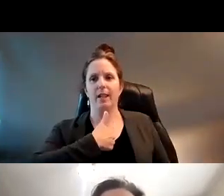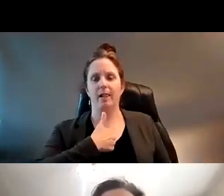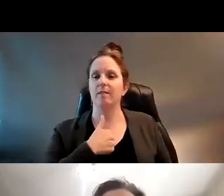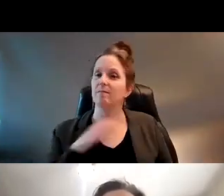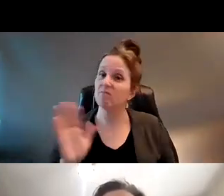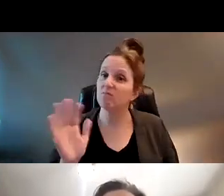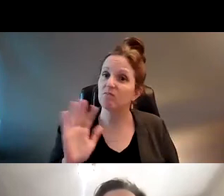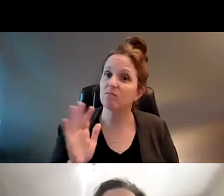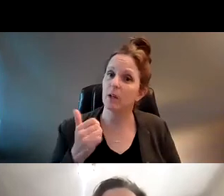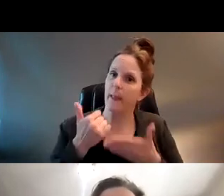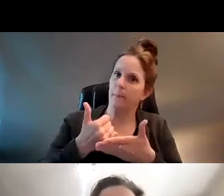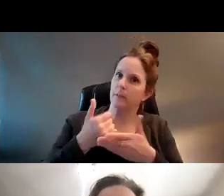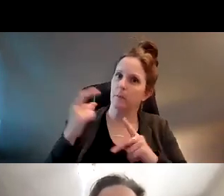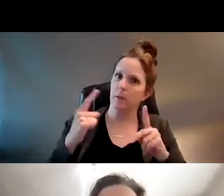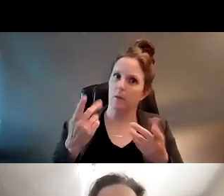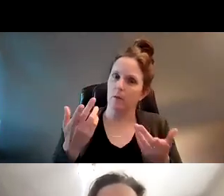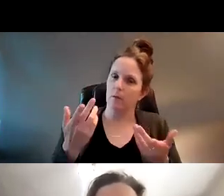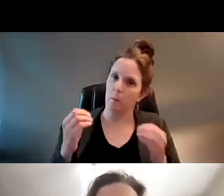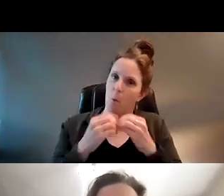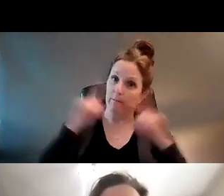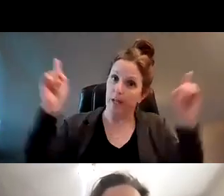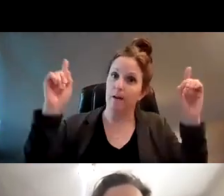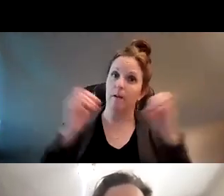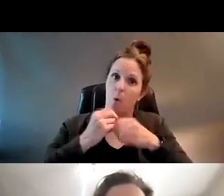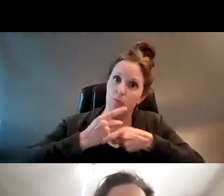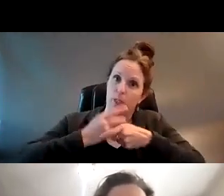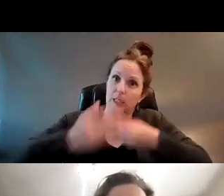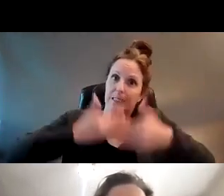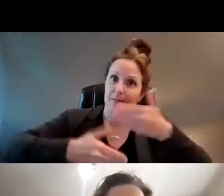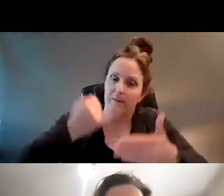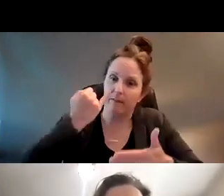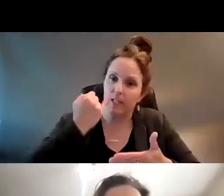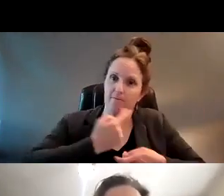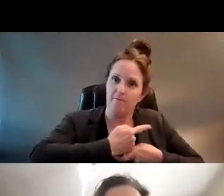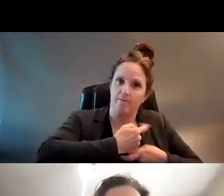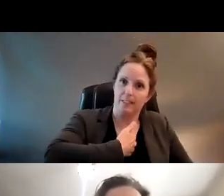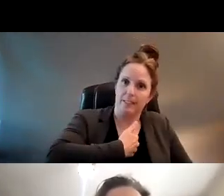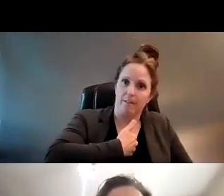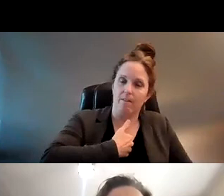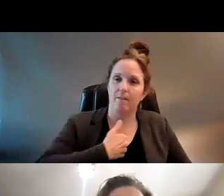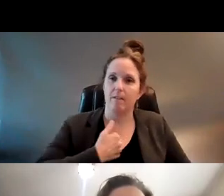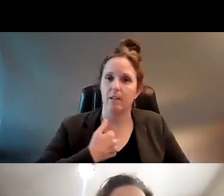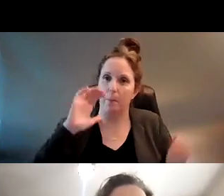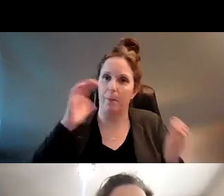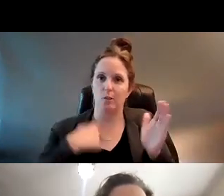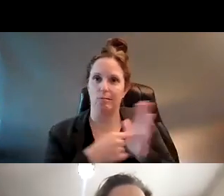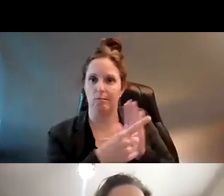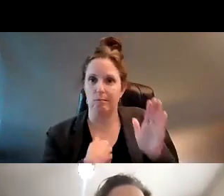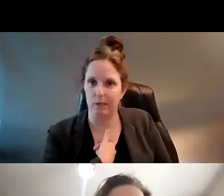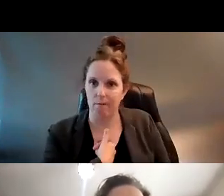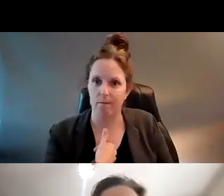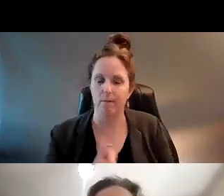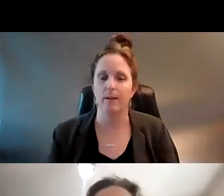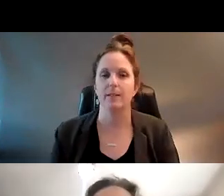people be kind of more effective and more productive than they were previously. Anyway, so